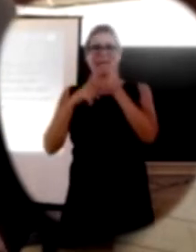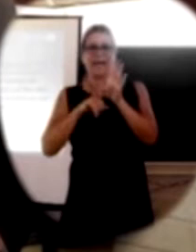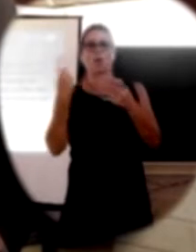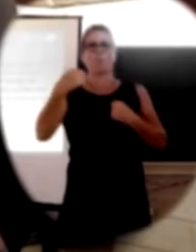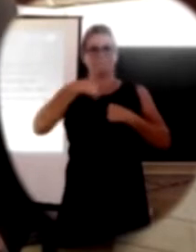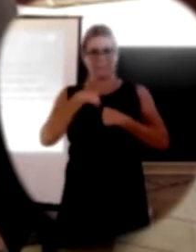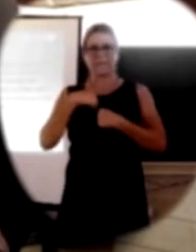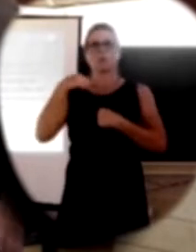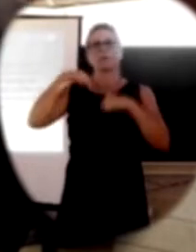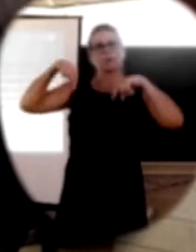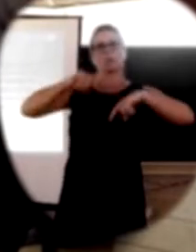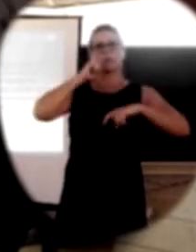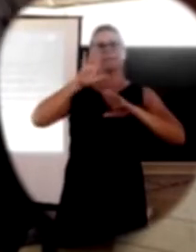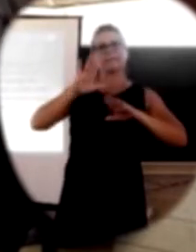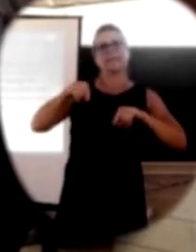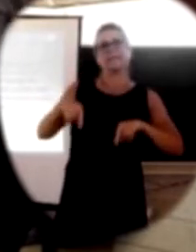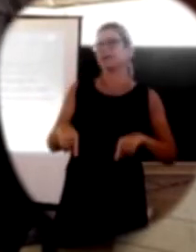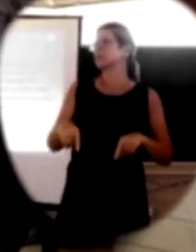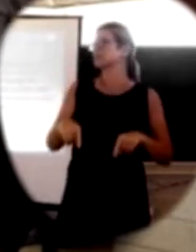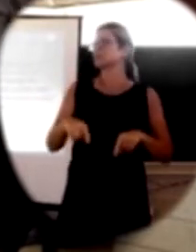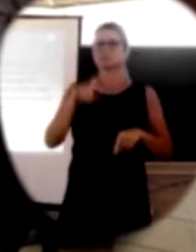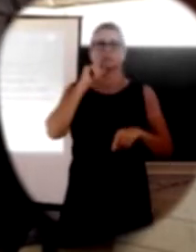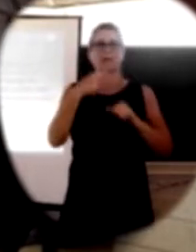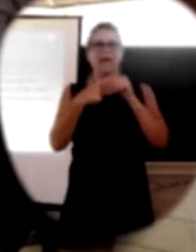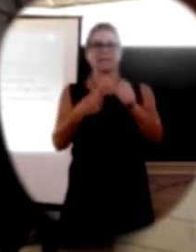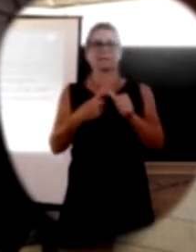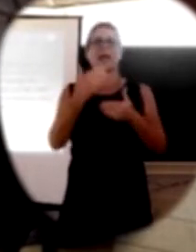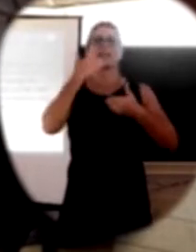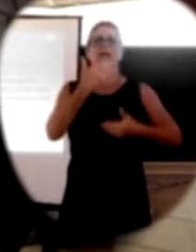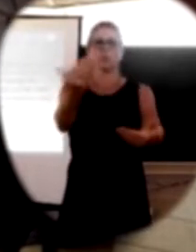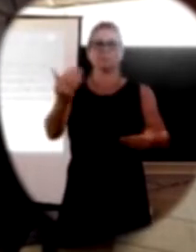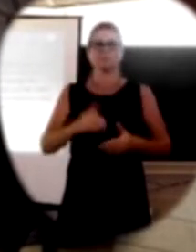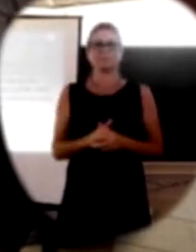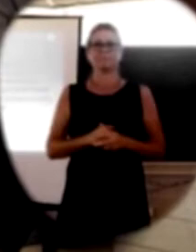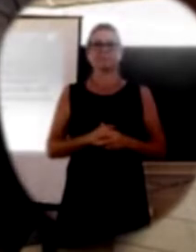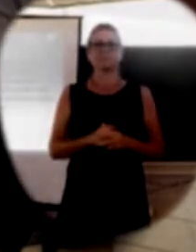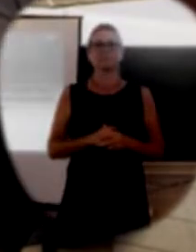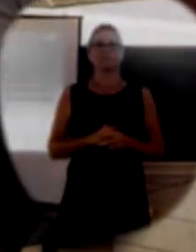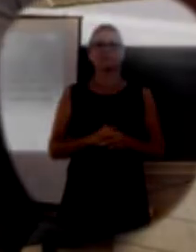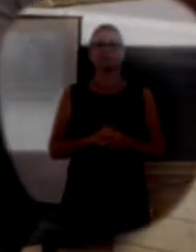we're here to answer. Thank you very much.